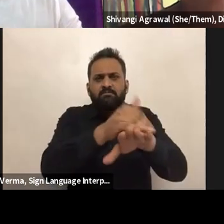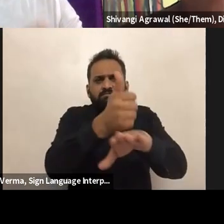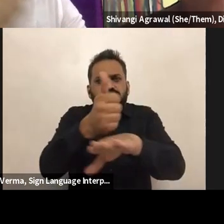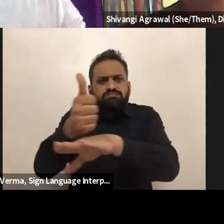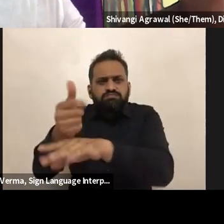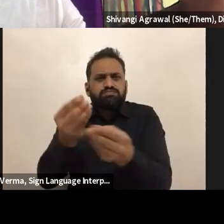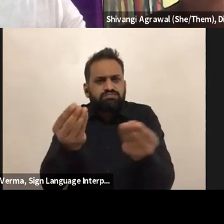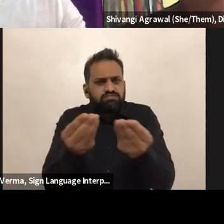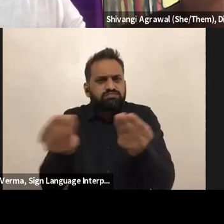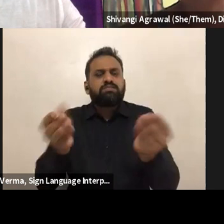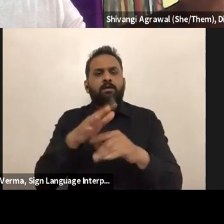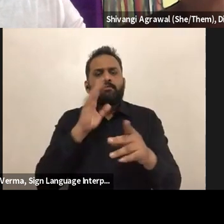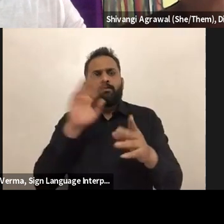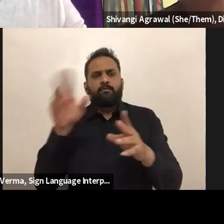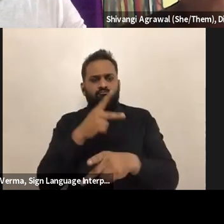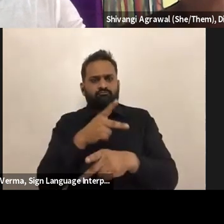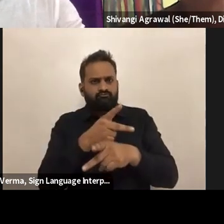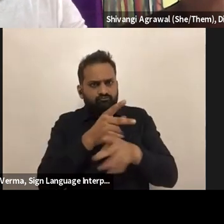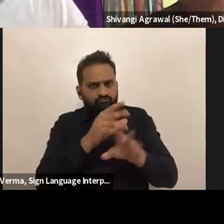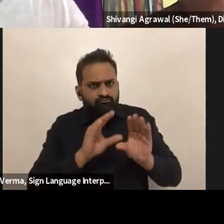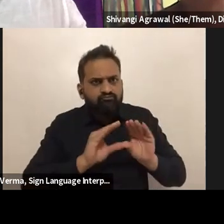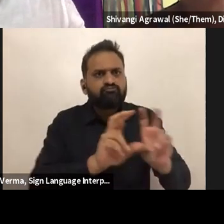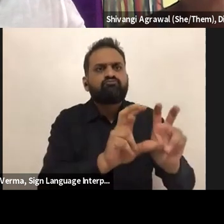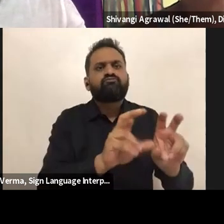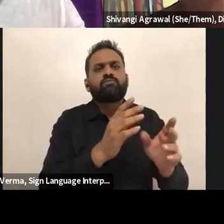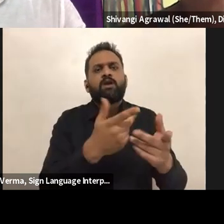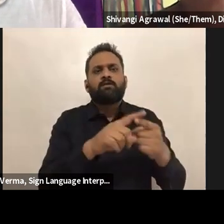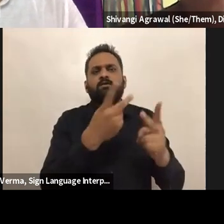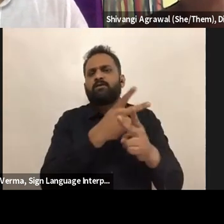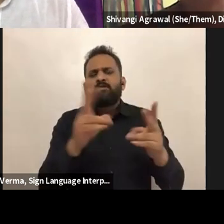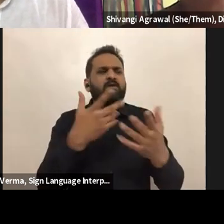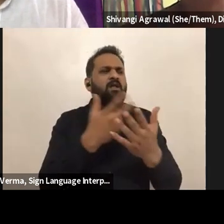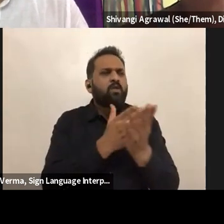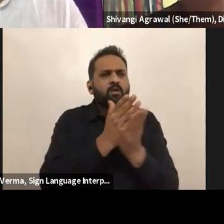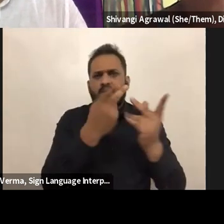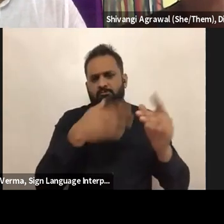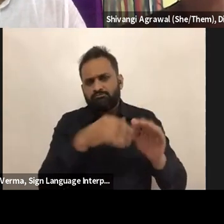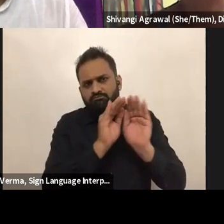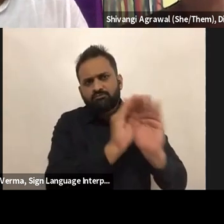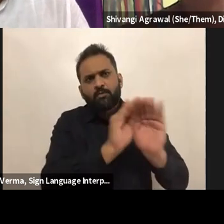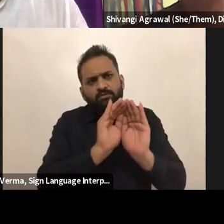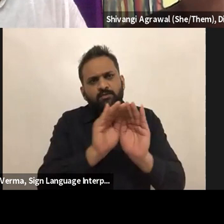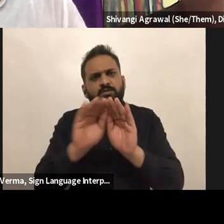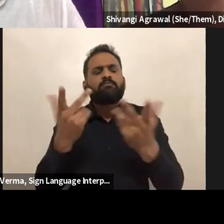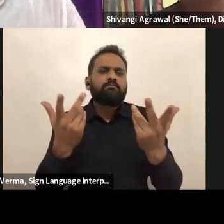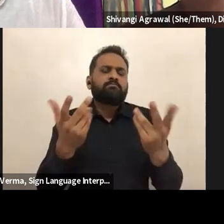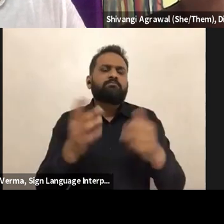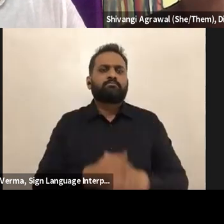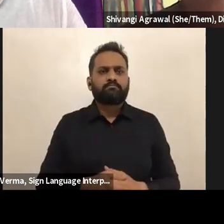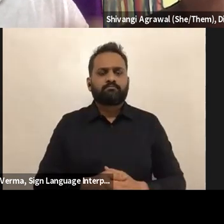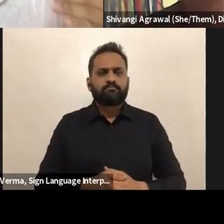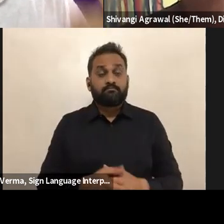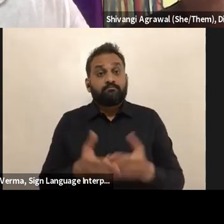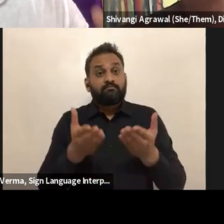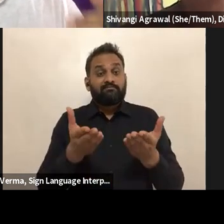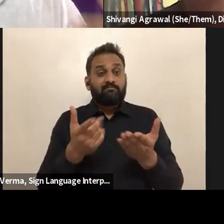to procure from them, given XYZ different factors if they check the box there. Now,